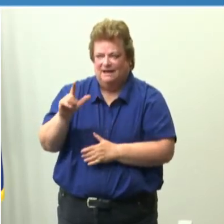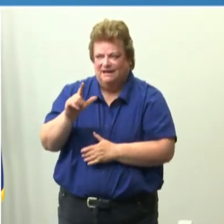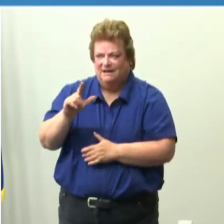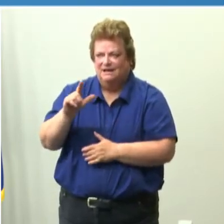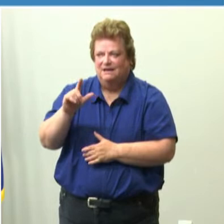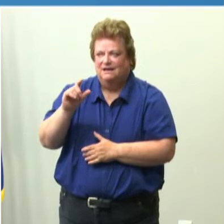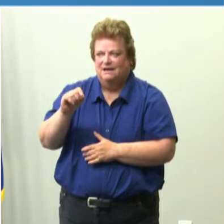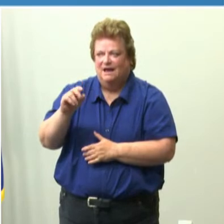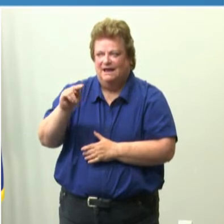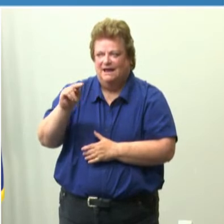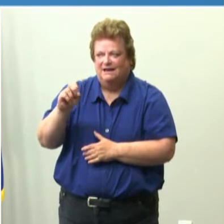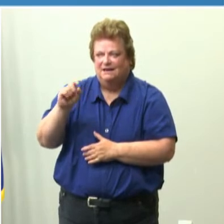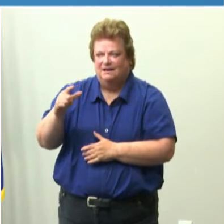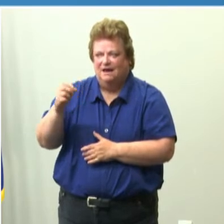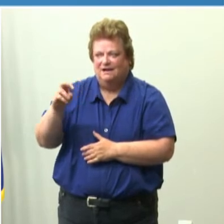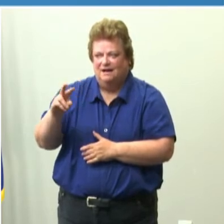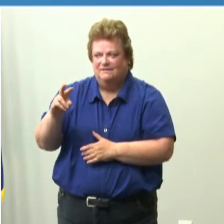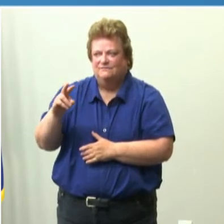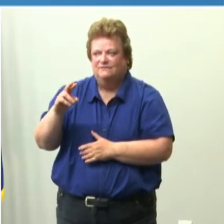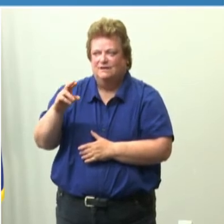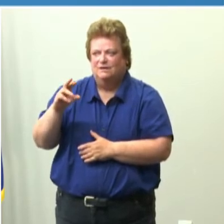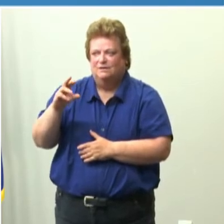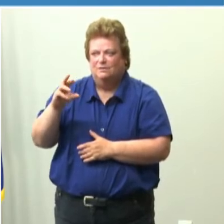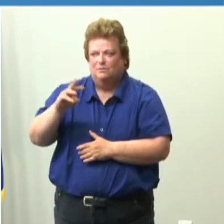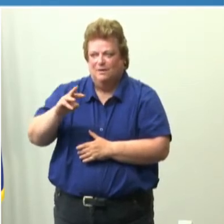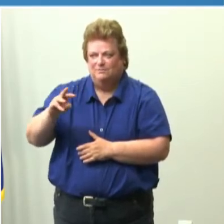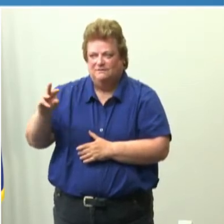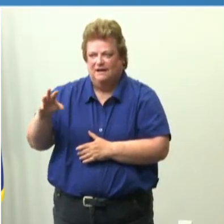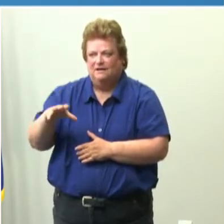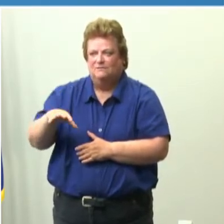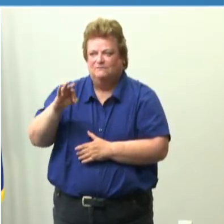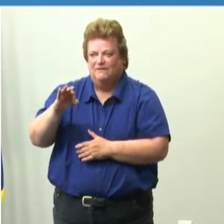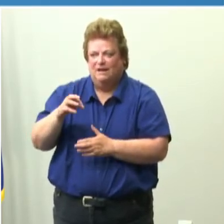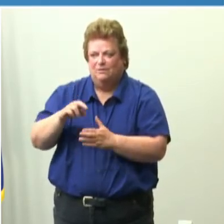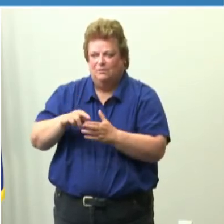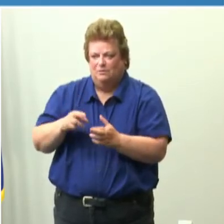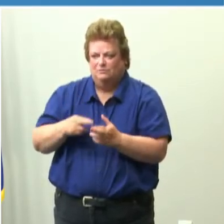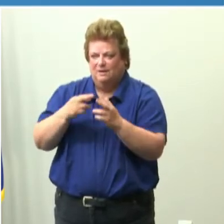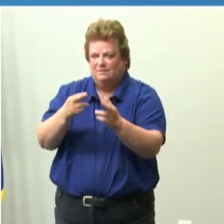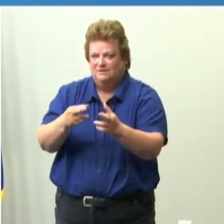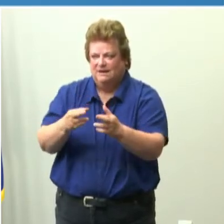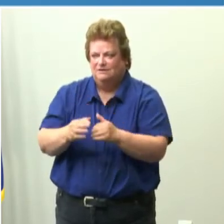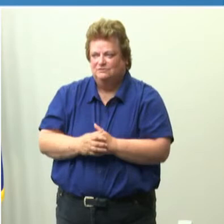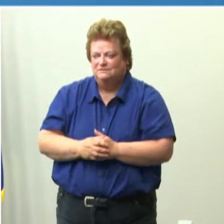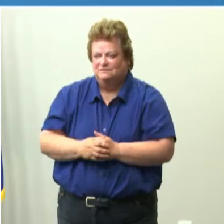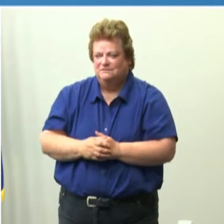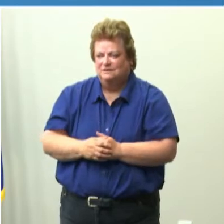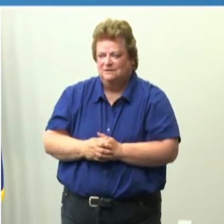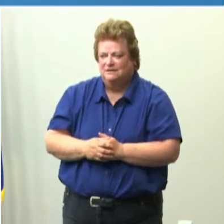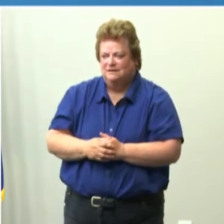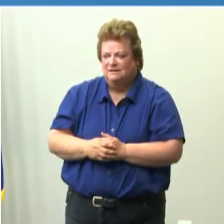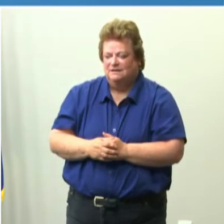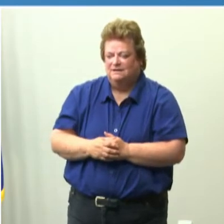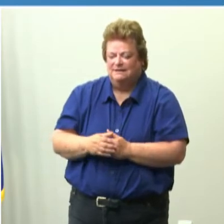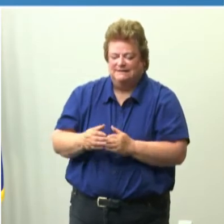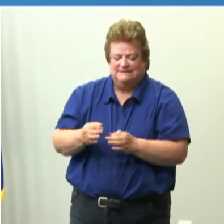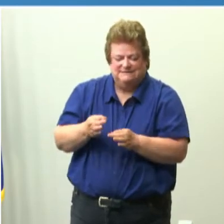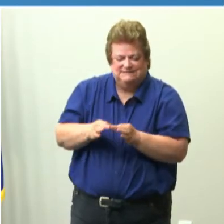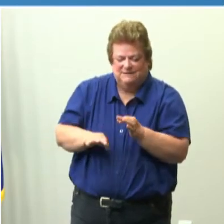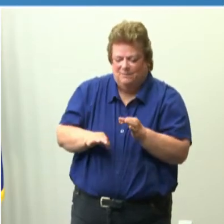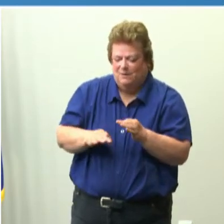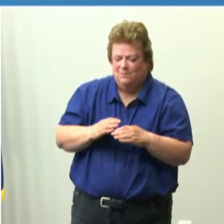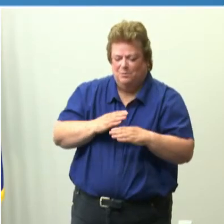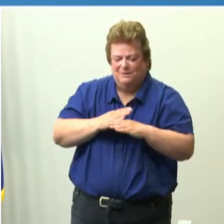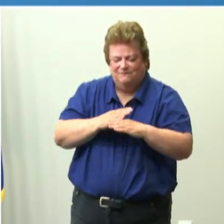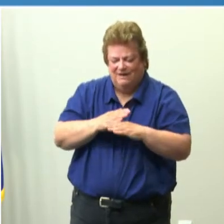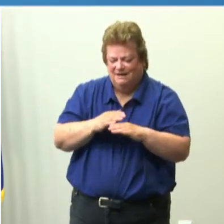lincoln.ne.gov website and follow the recommendations there for low yellow. Simple preventative measures to help